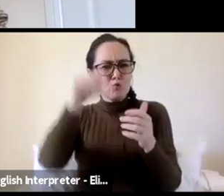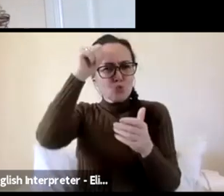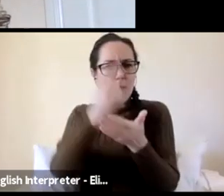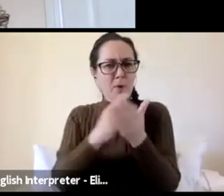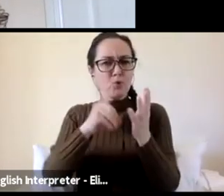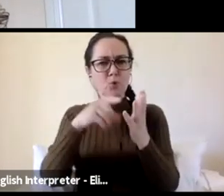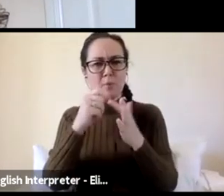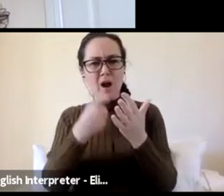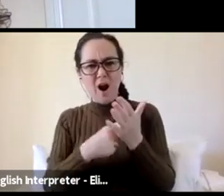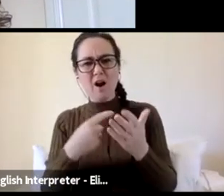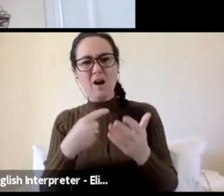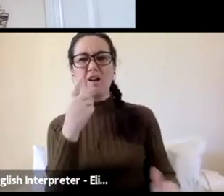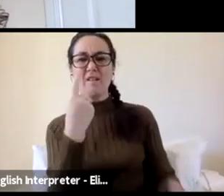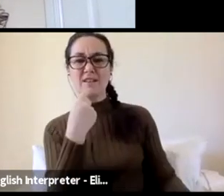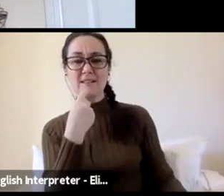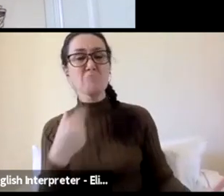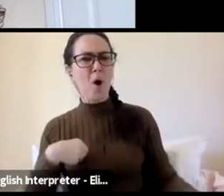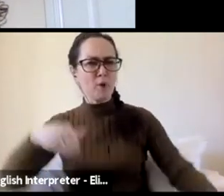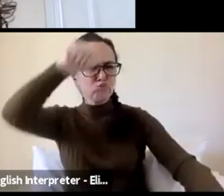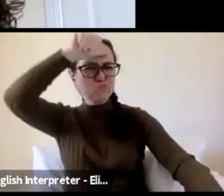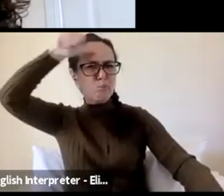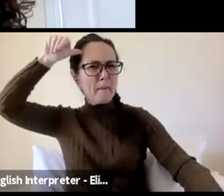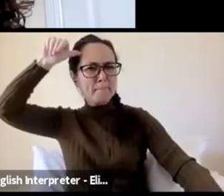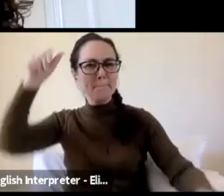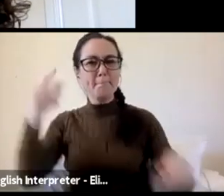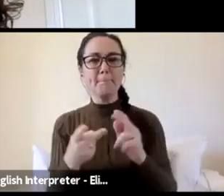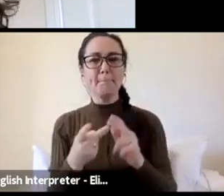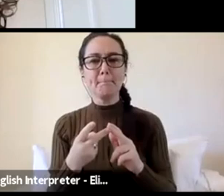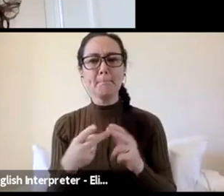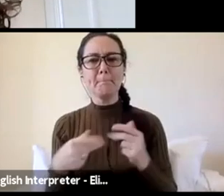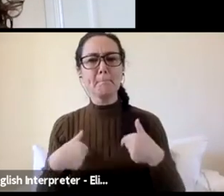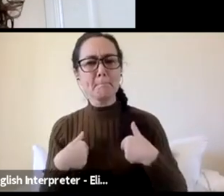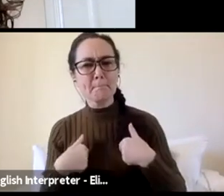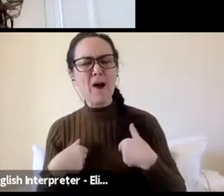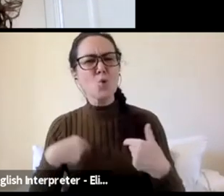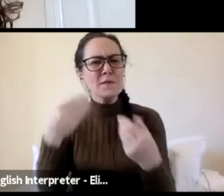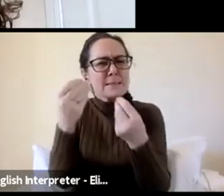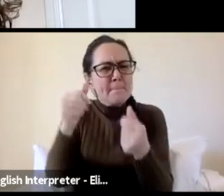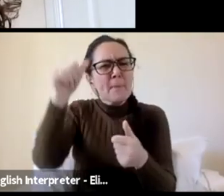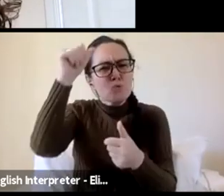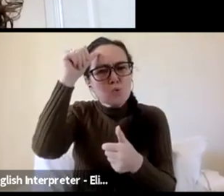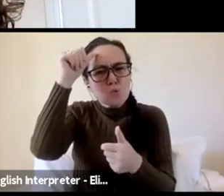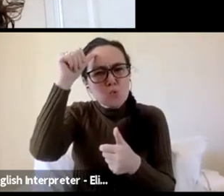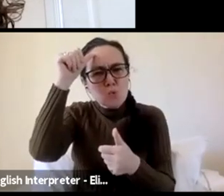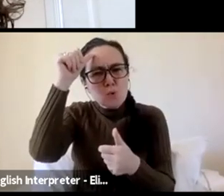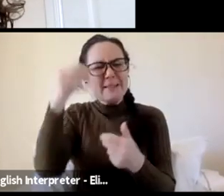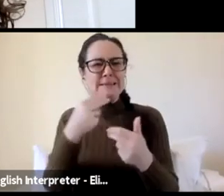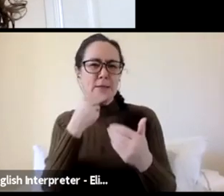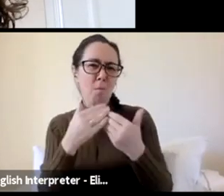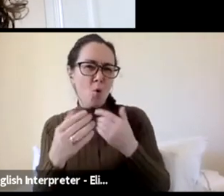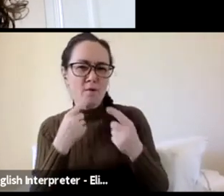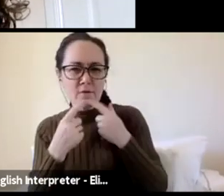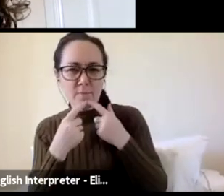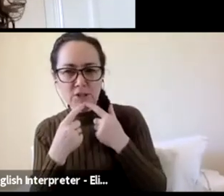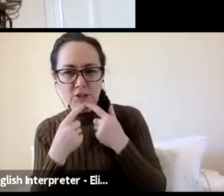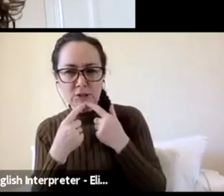is I know a fair bit, but I need to find out more about this. I've heard of it, but not much more. And I've never heard of it. And all of those answers